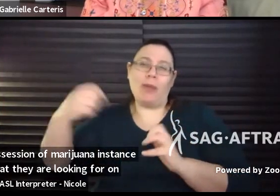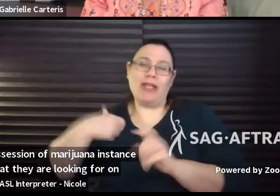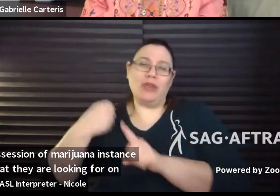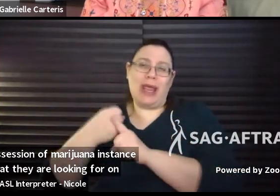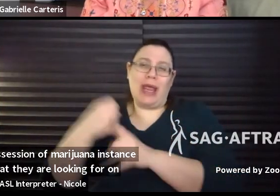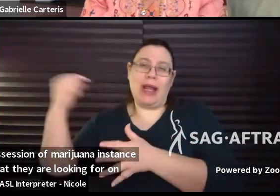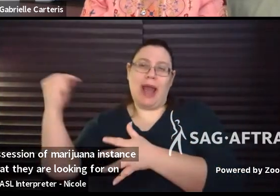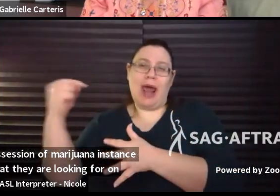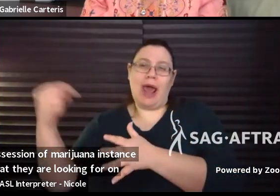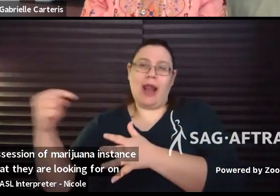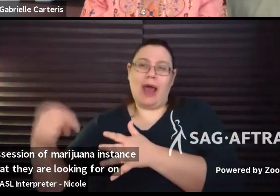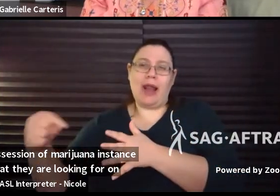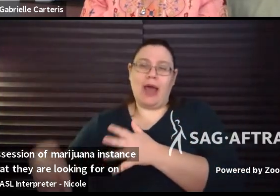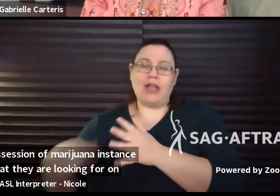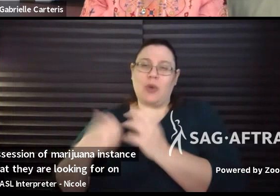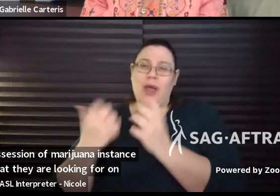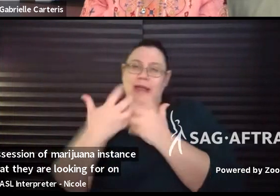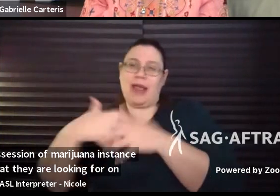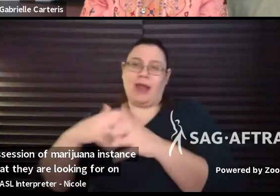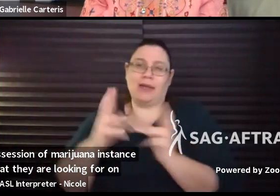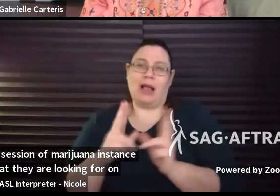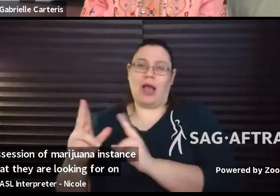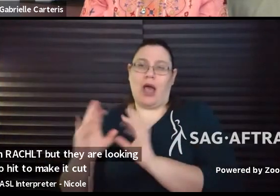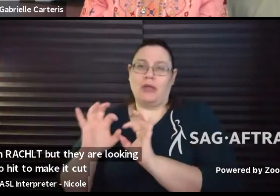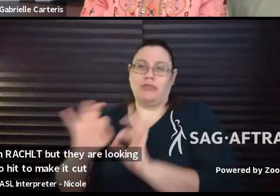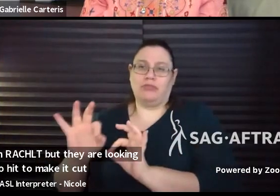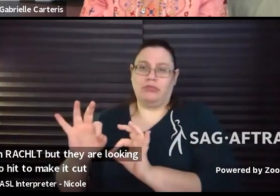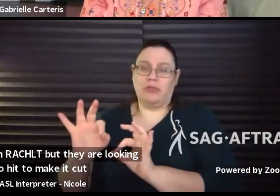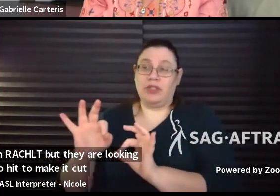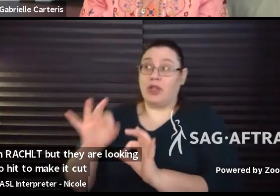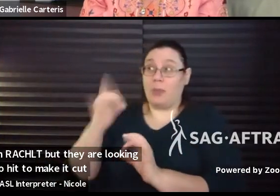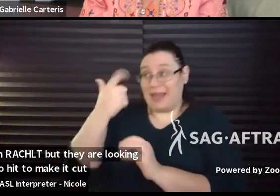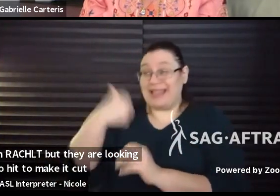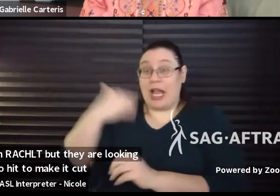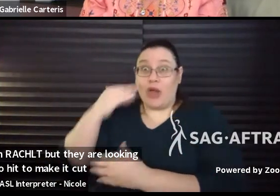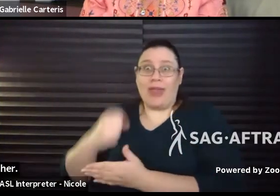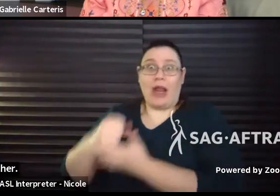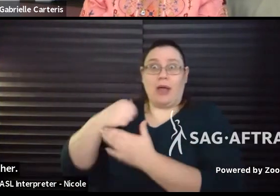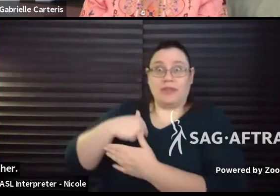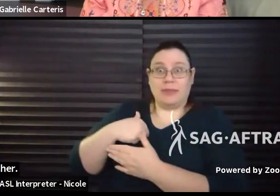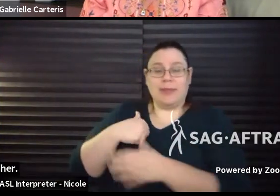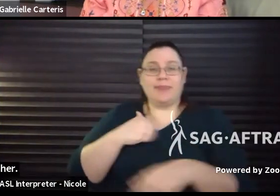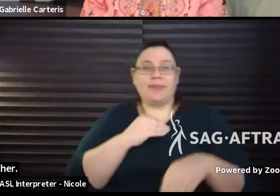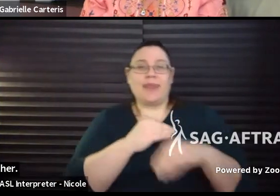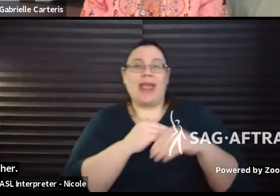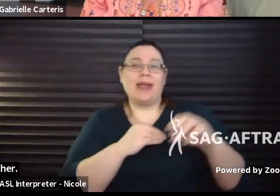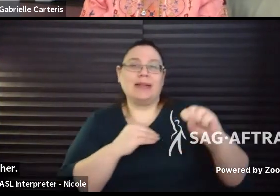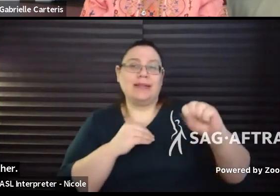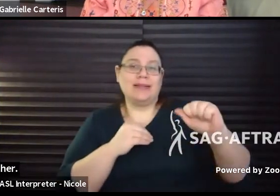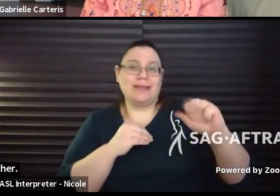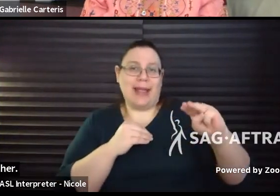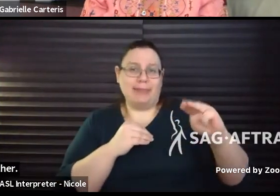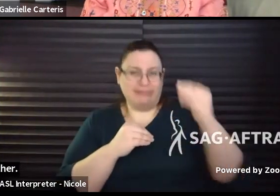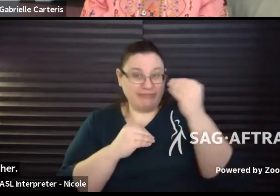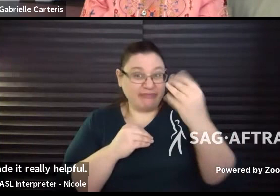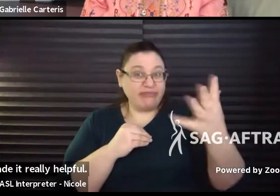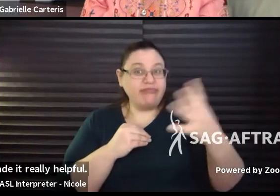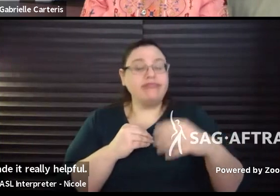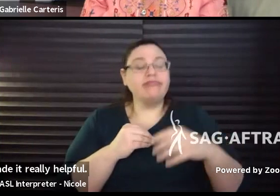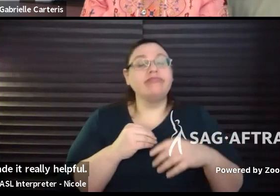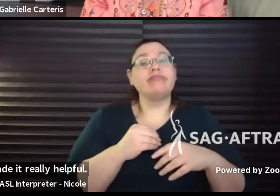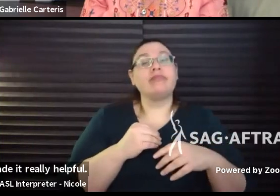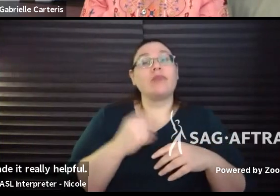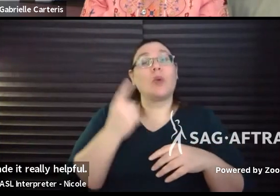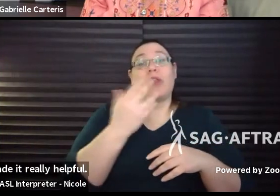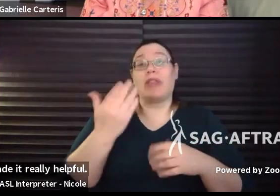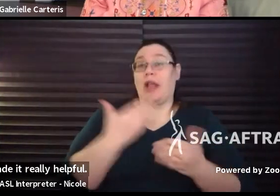it all cut together. So just knowing that has made it really helpful. And to take that one step further, one thing I would really recommend